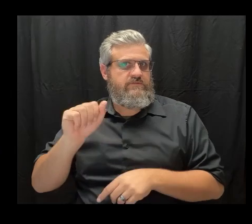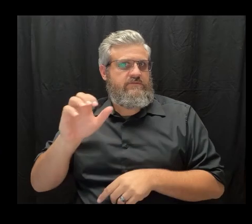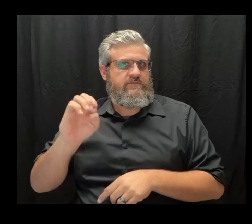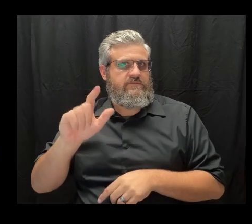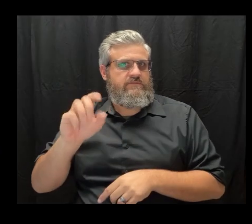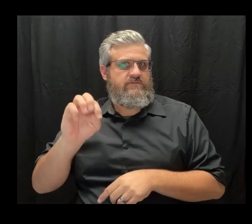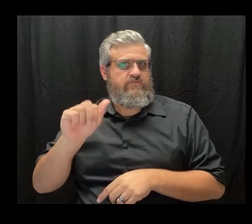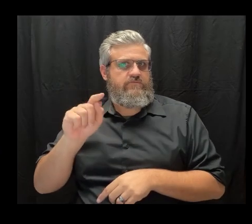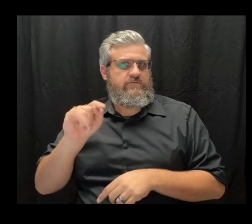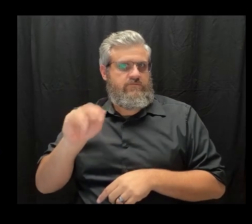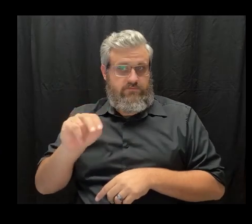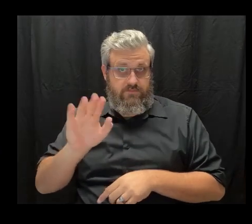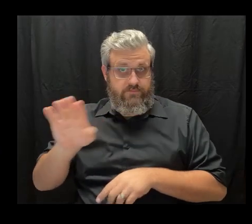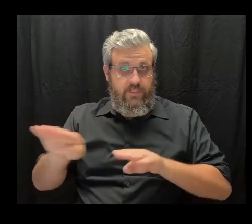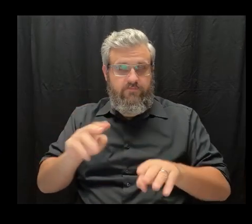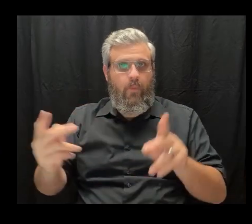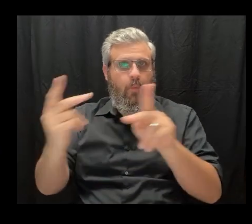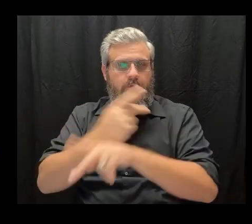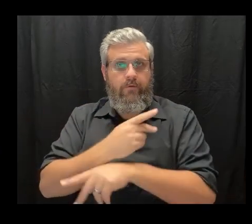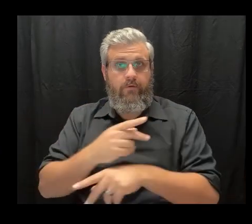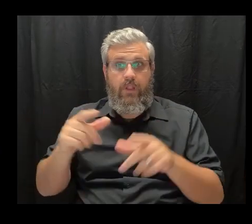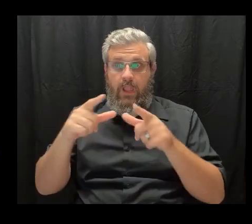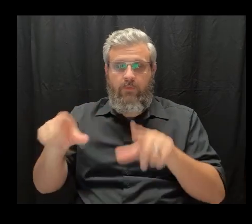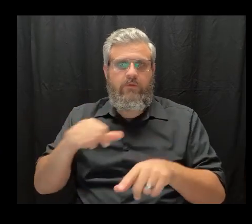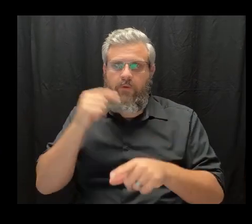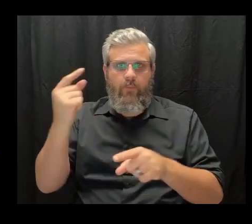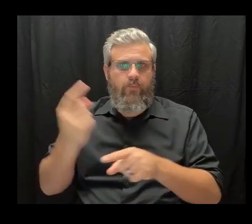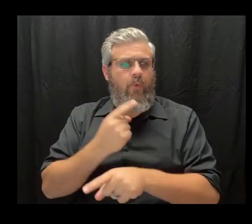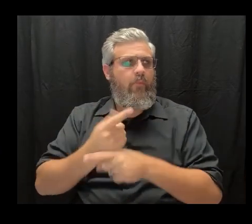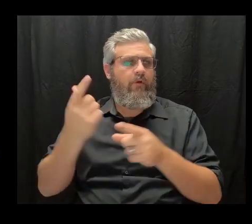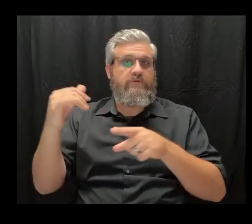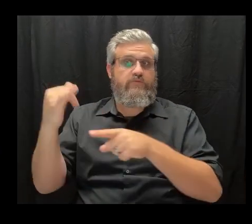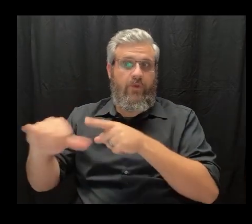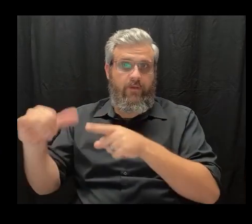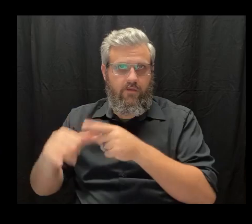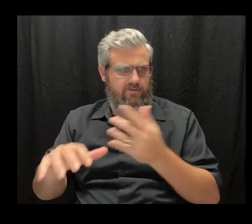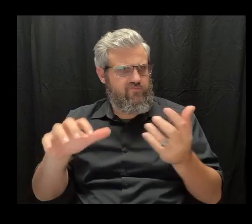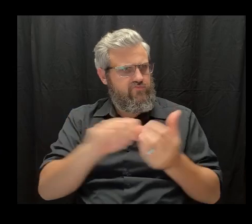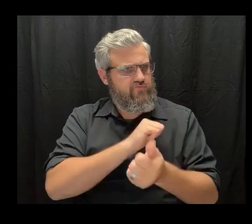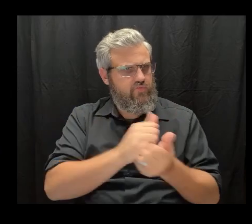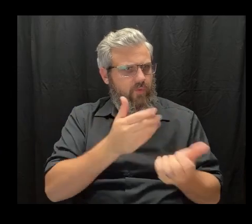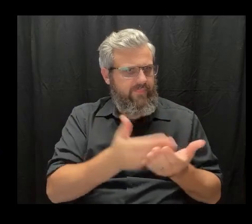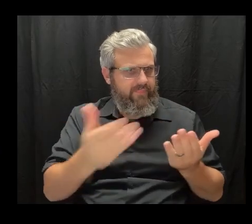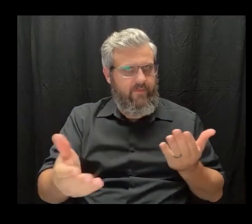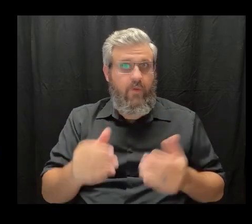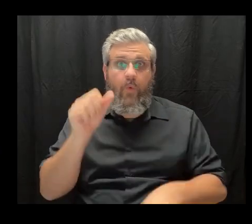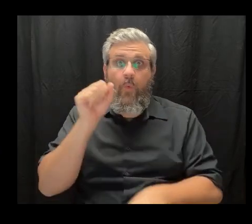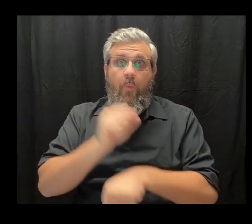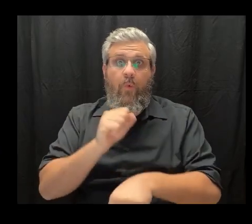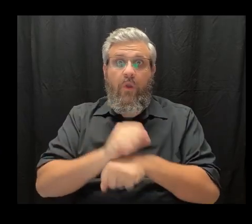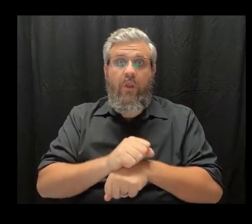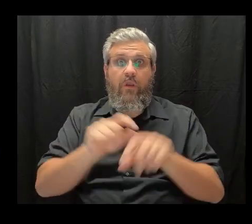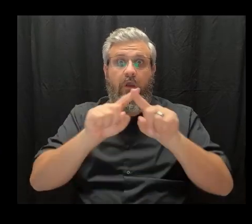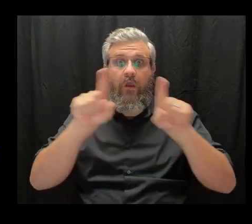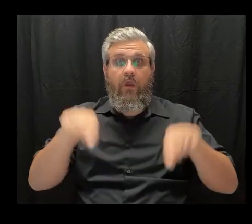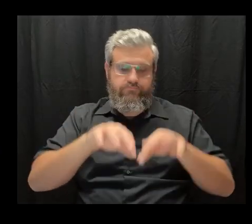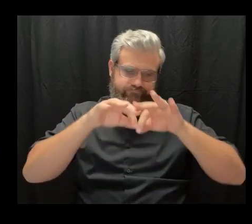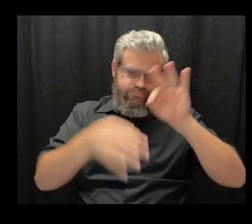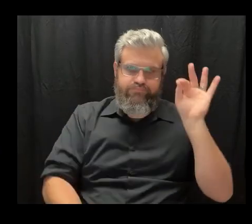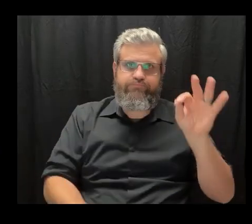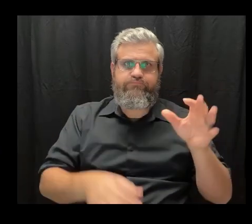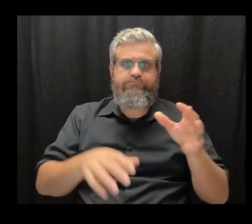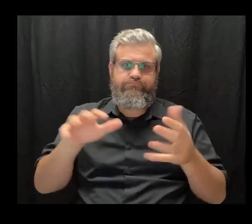as inappropriate language, such as swearing, property destruction, such as tearing up work or classroom materials, and verbal